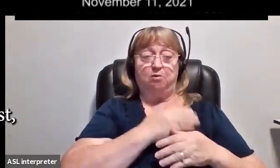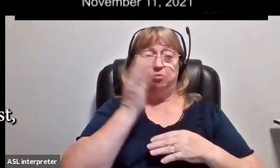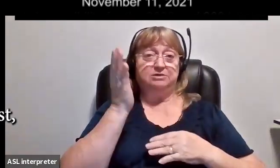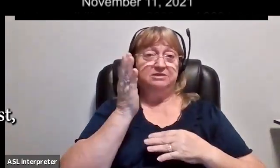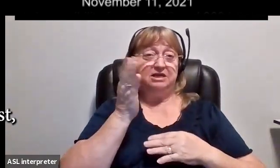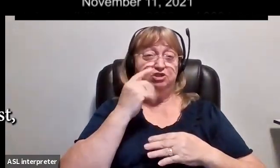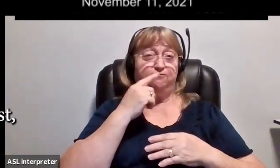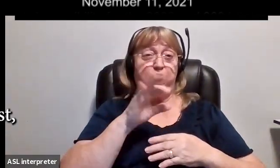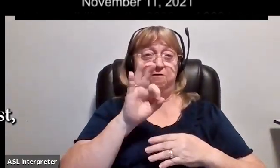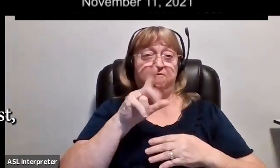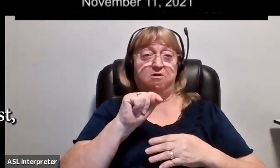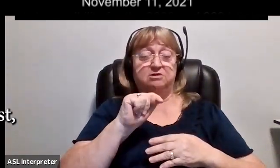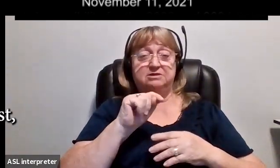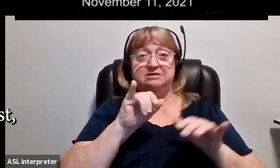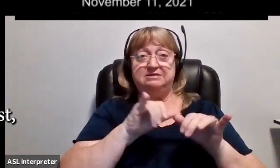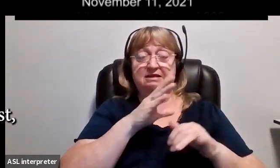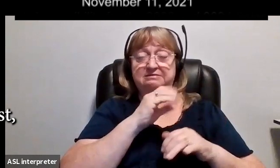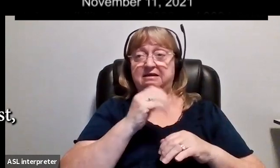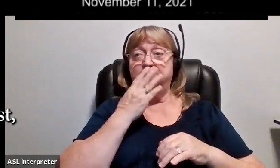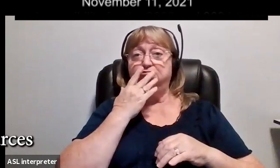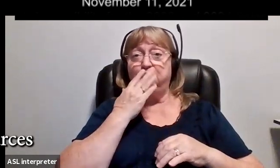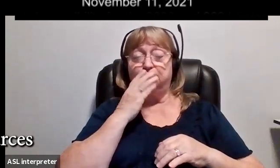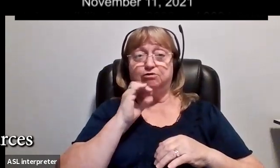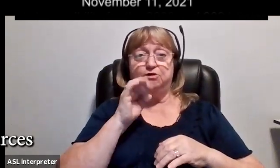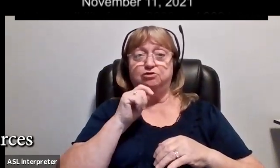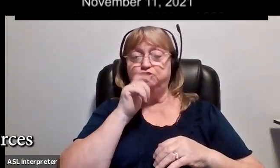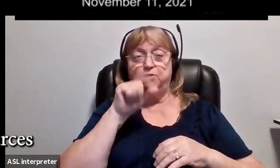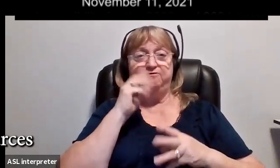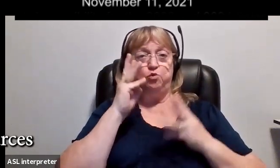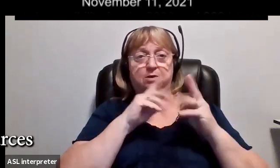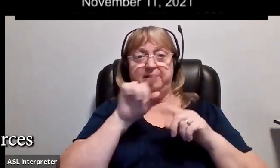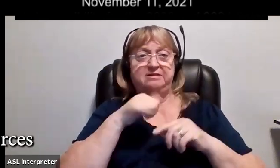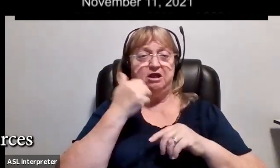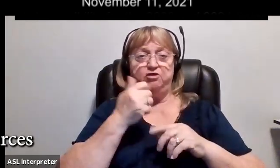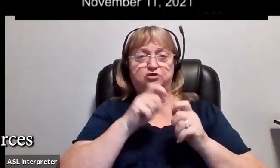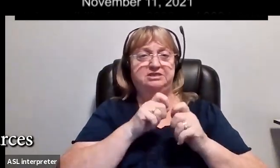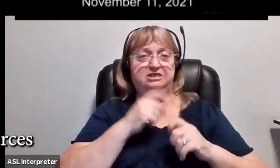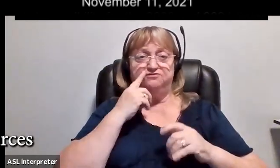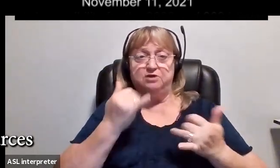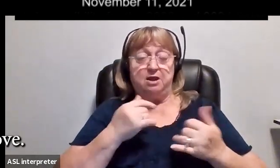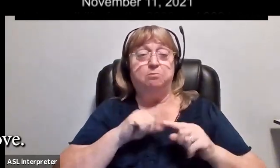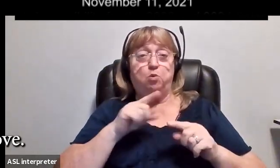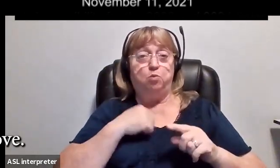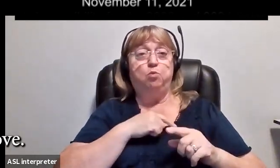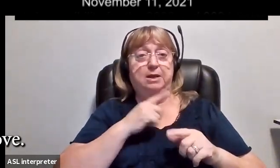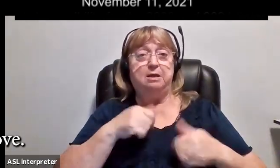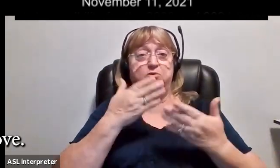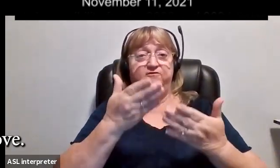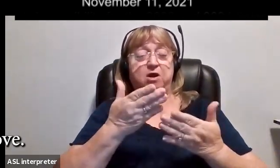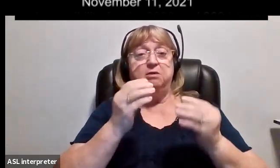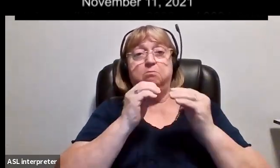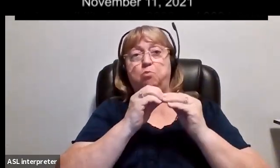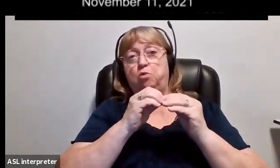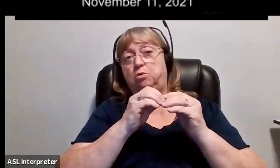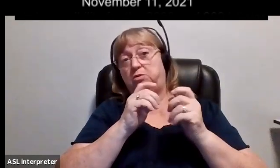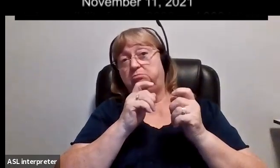far as font size and color contrast, you won't have to worry about the other details for now, but we can provide additional resources if you really want to do a deep